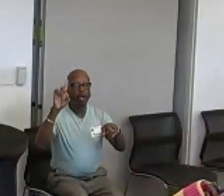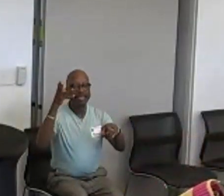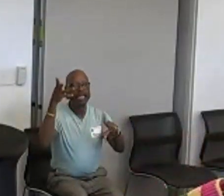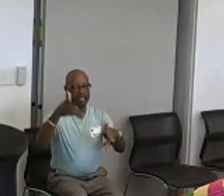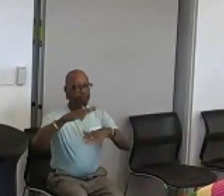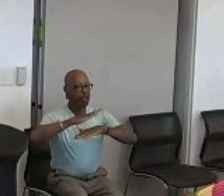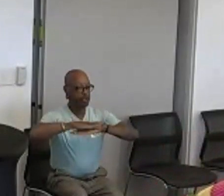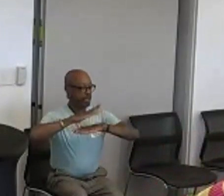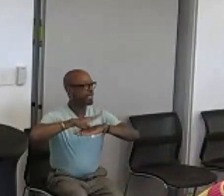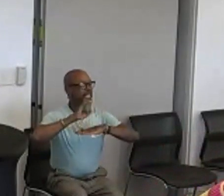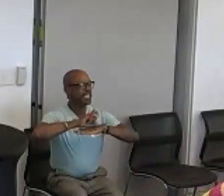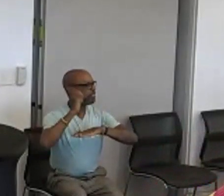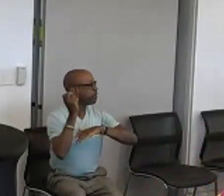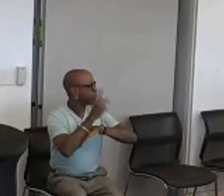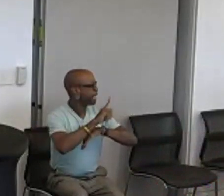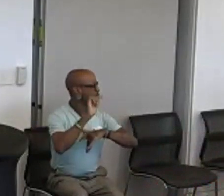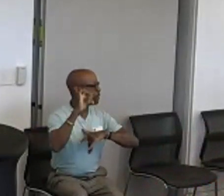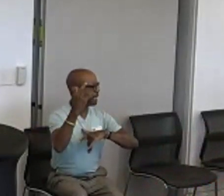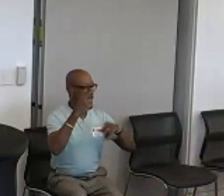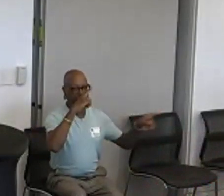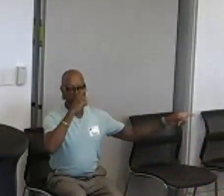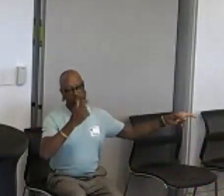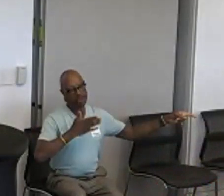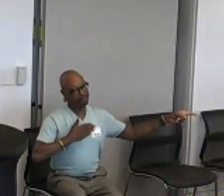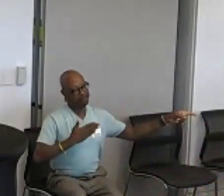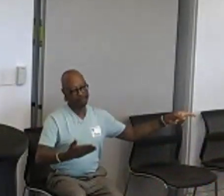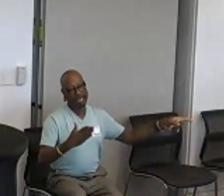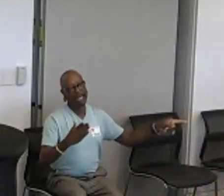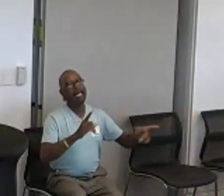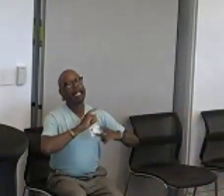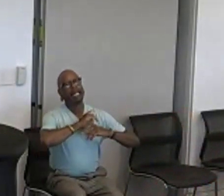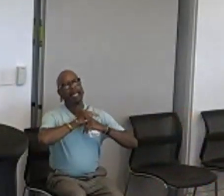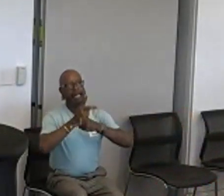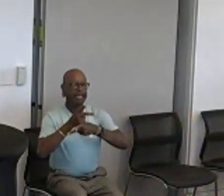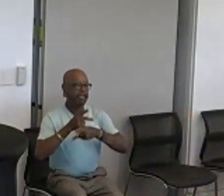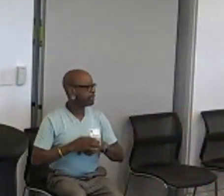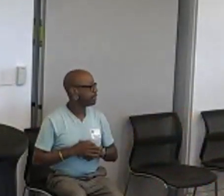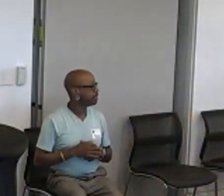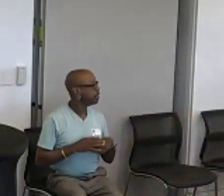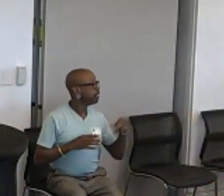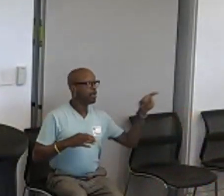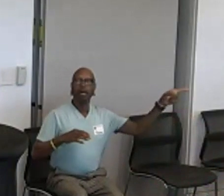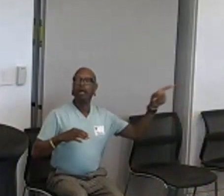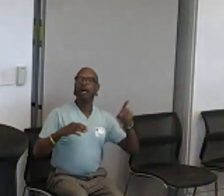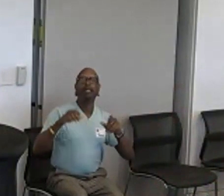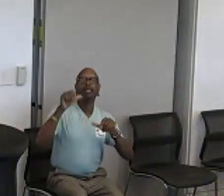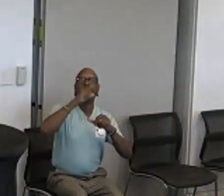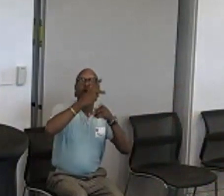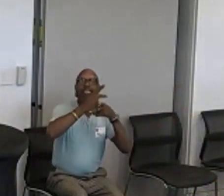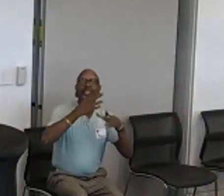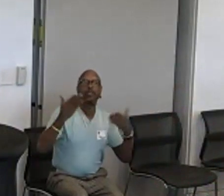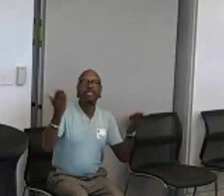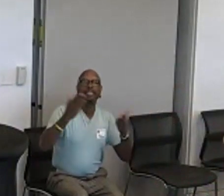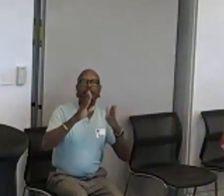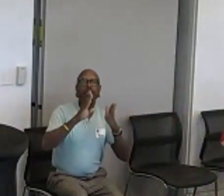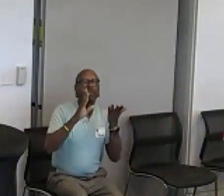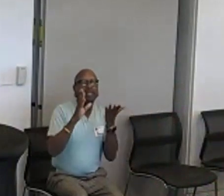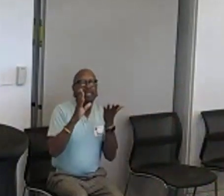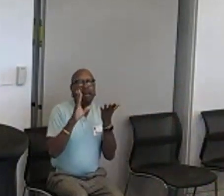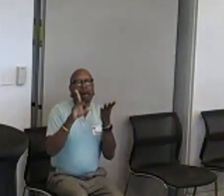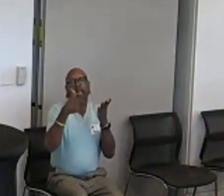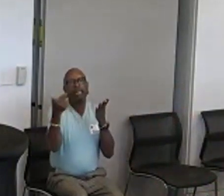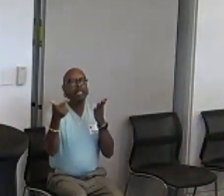back to Ting, who lent them to us. And what's up? Oh, thanks. And one last